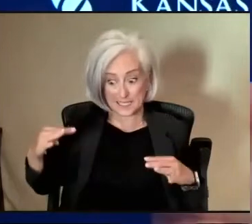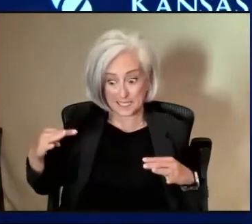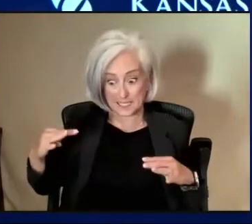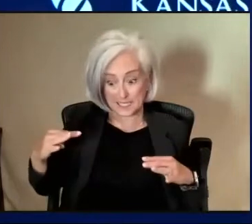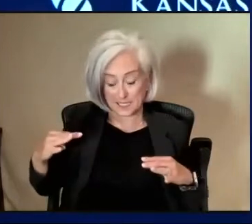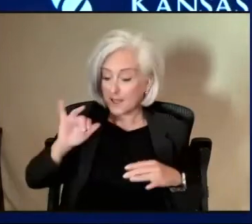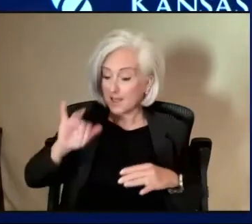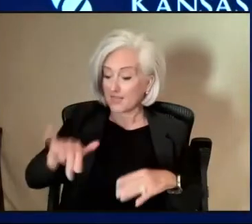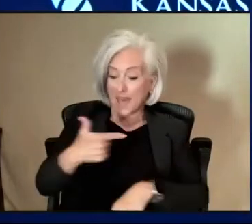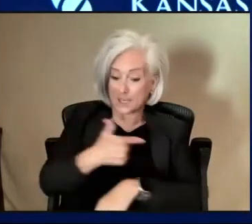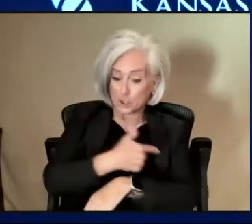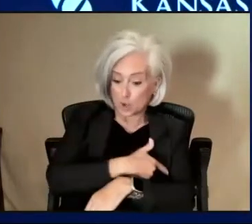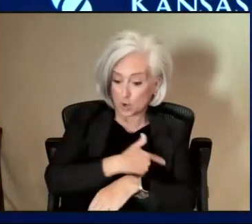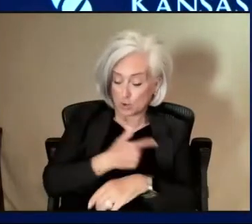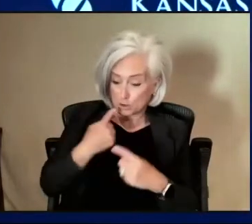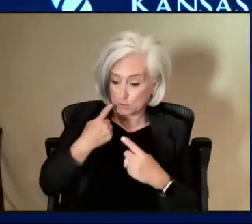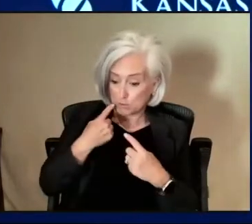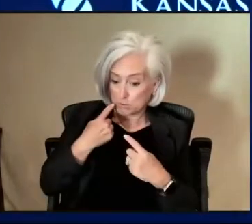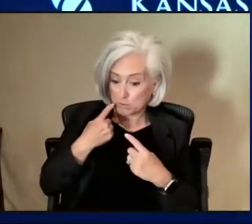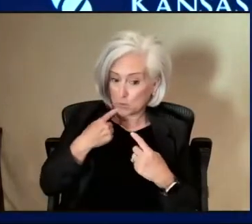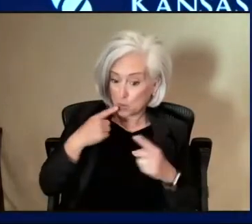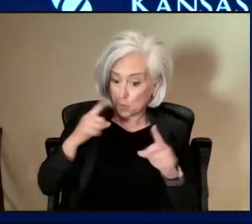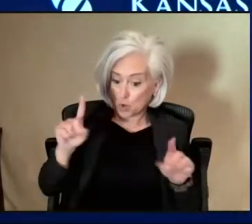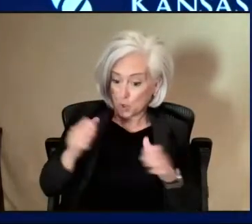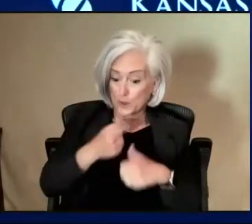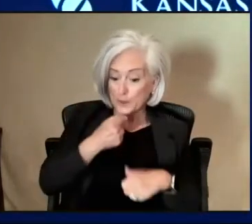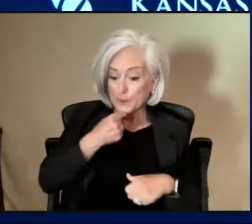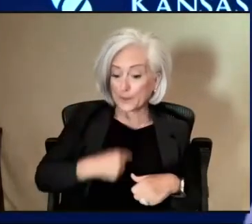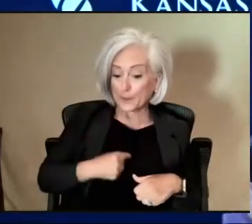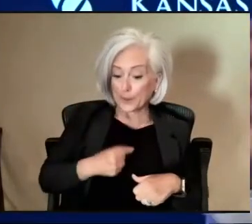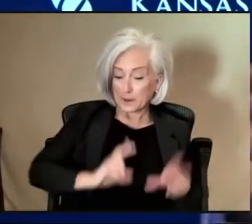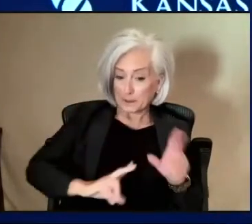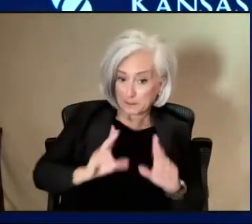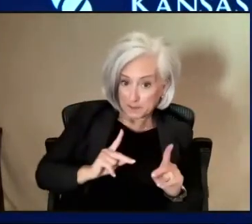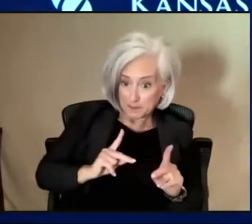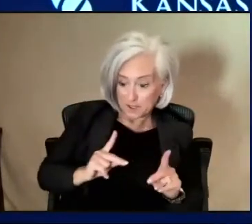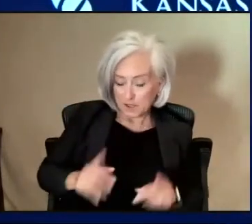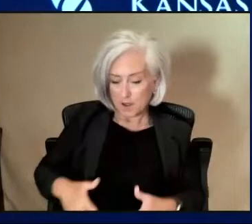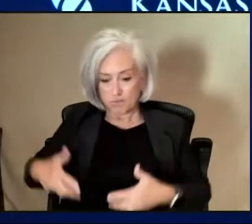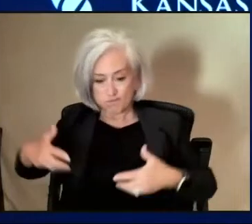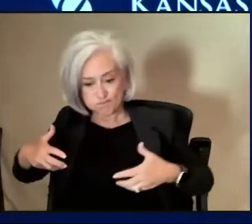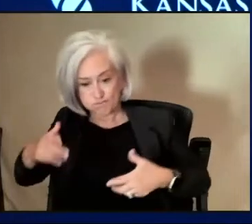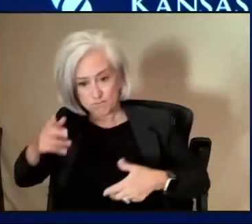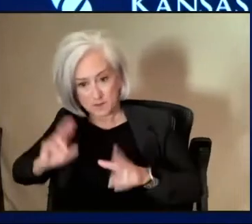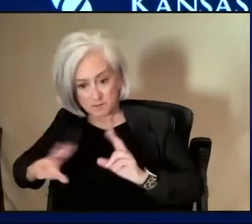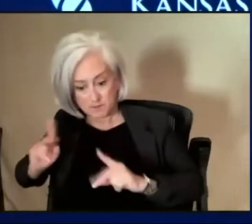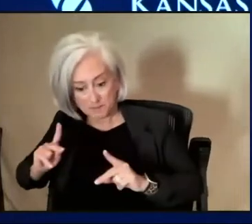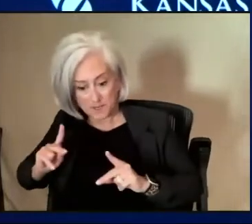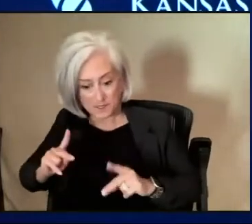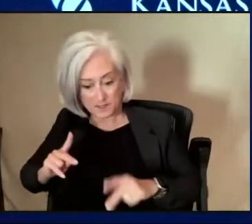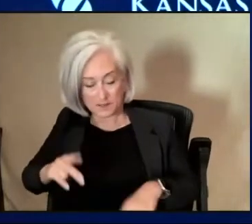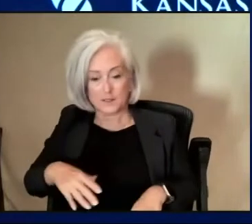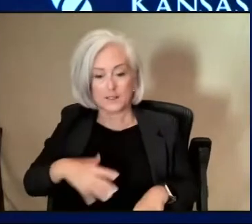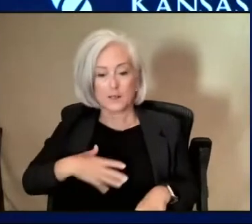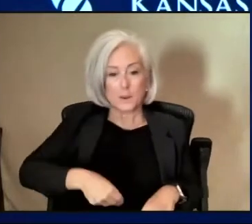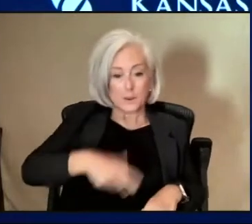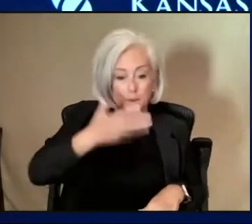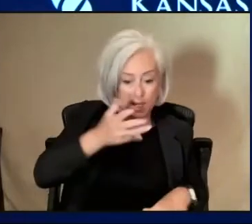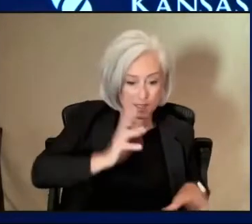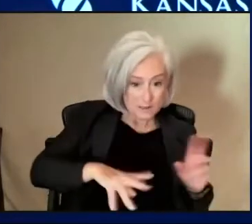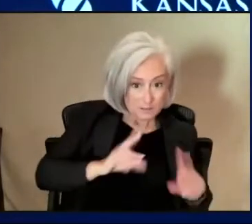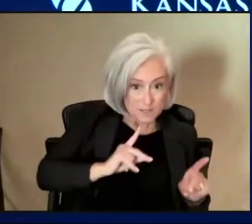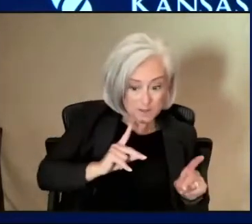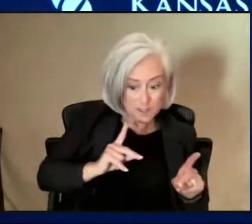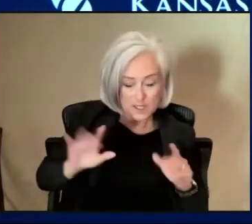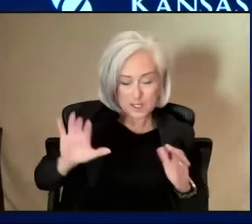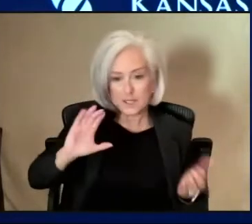that are overweight? How does this work in our African American populations versus our Caucasian populations? And it is so